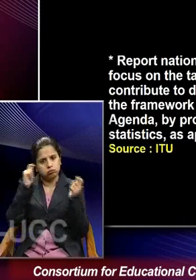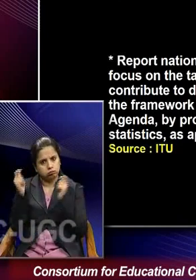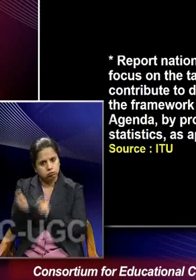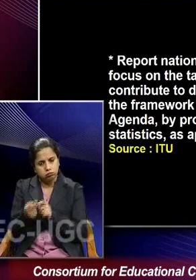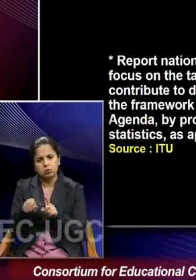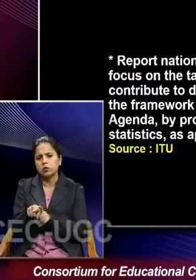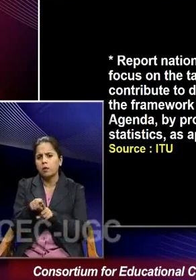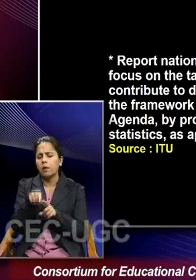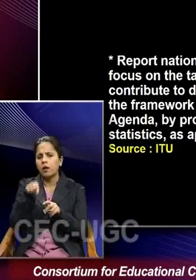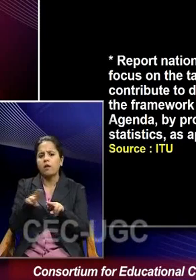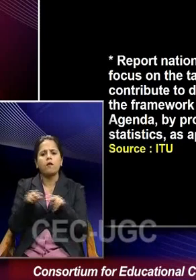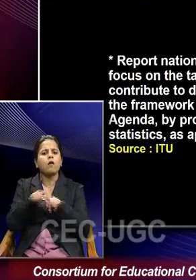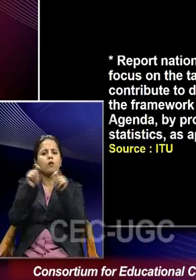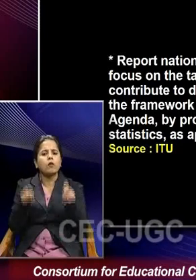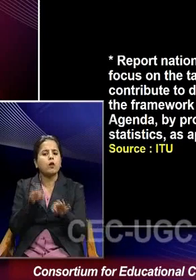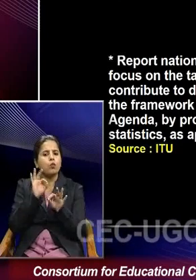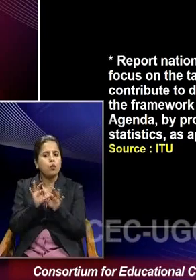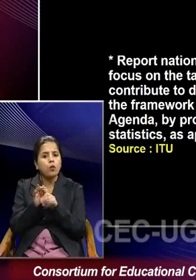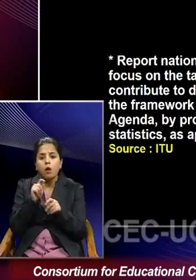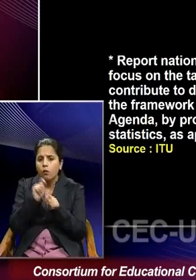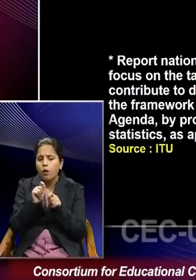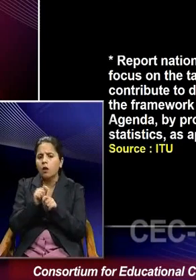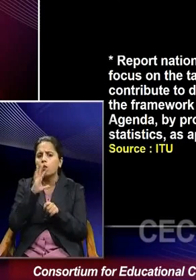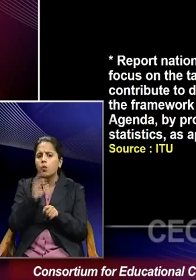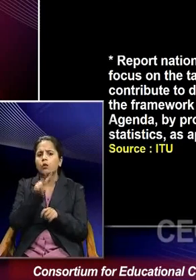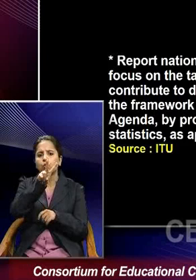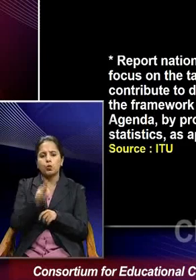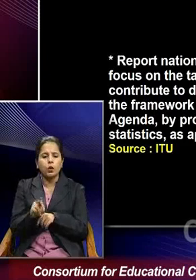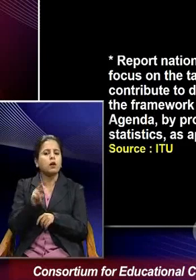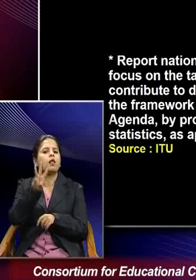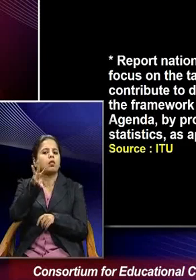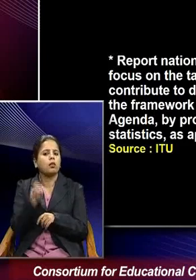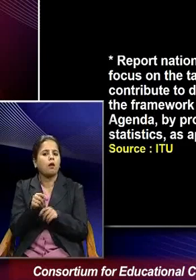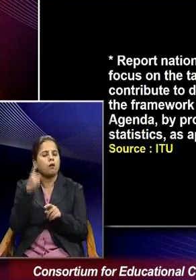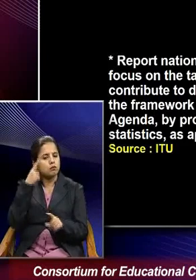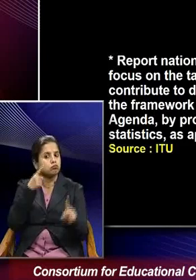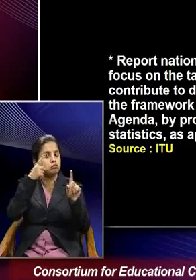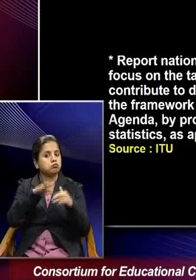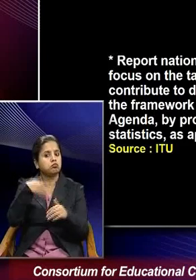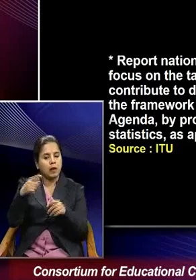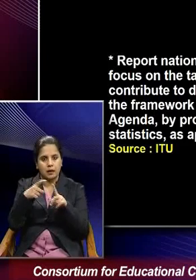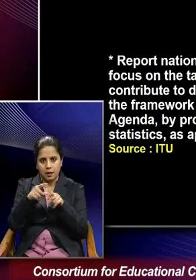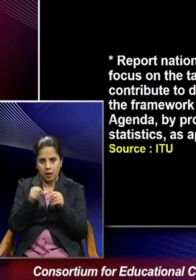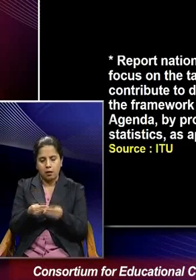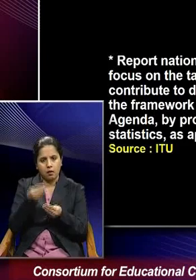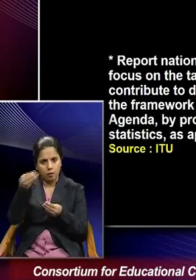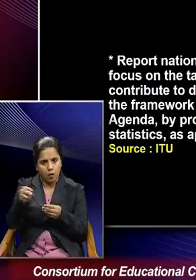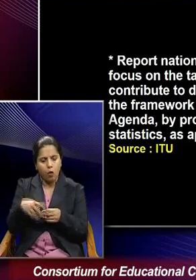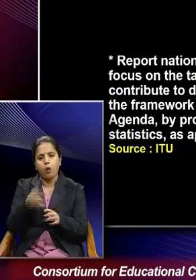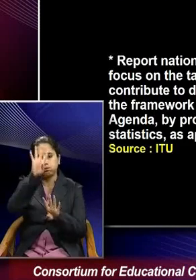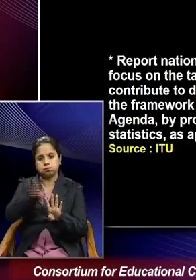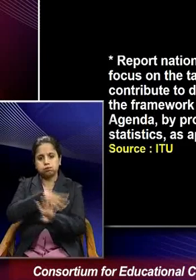in framework of the Connect 2030 agenda by providing data and